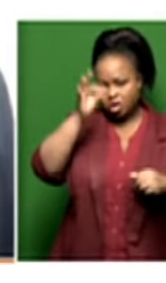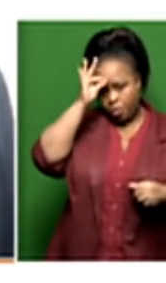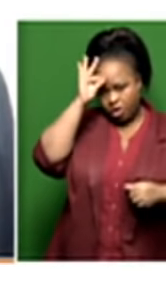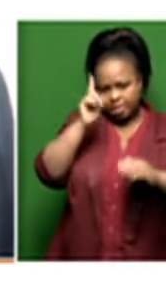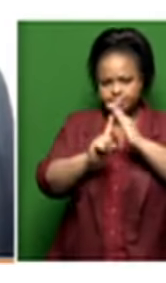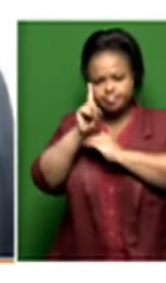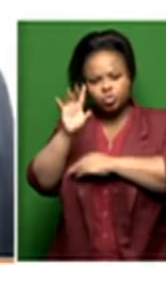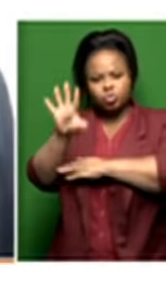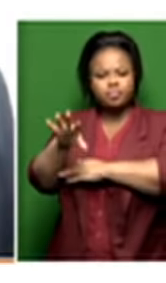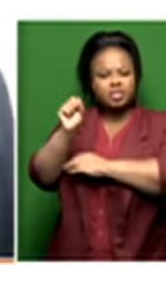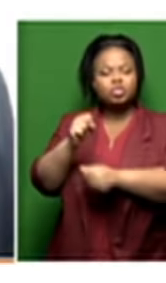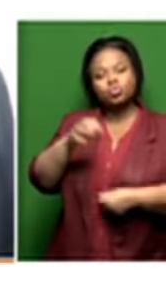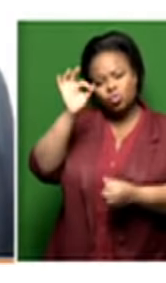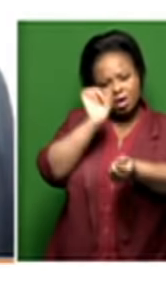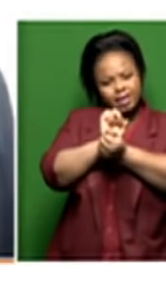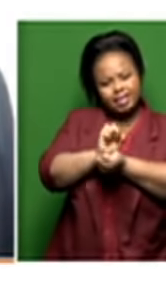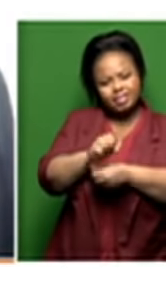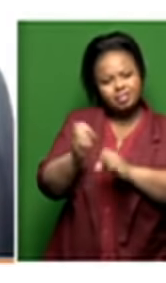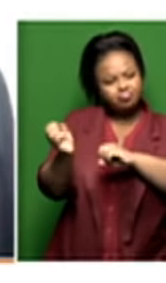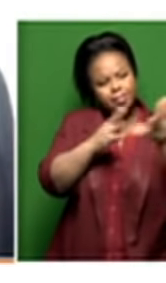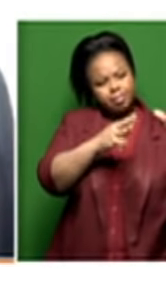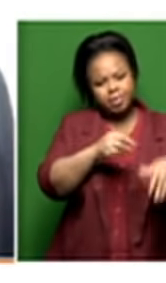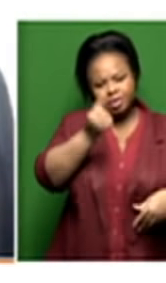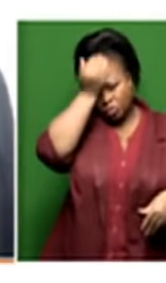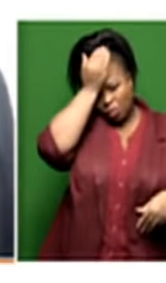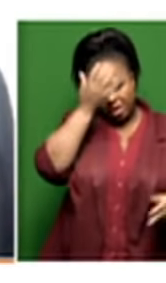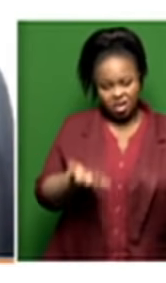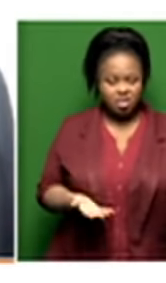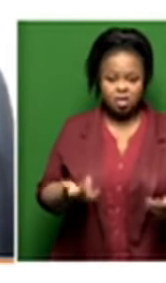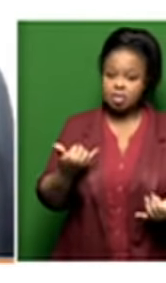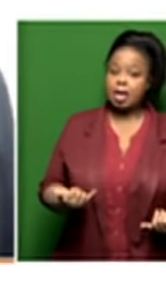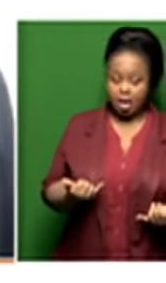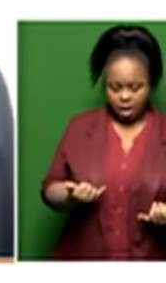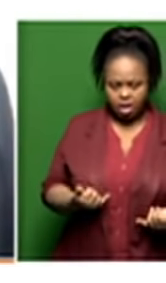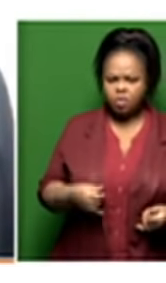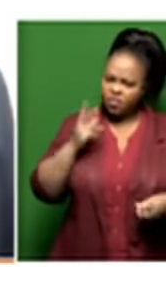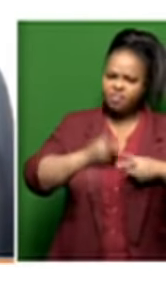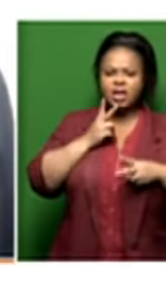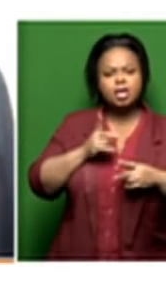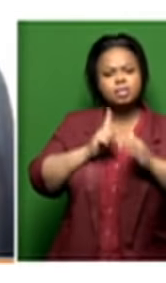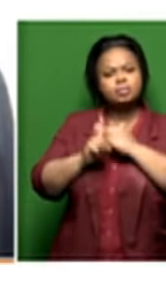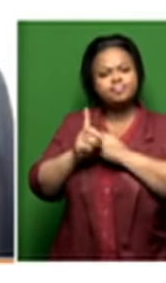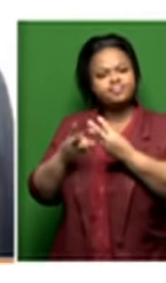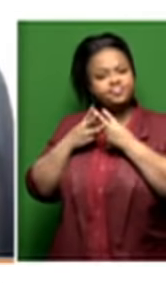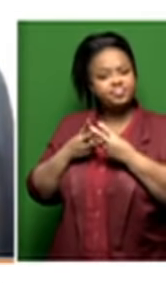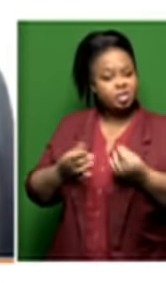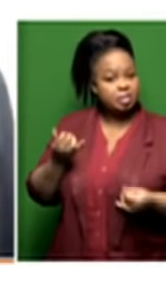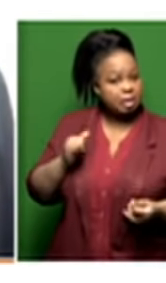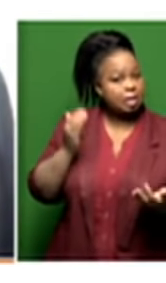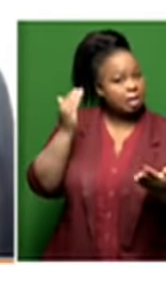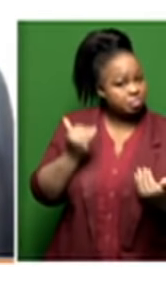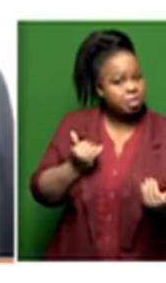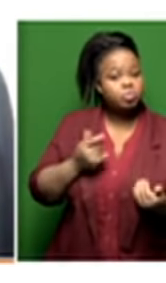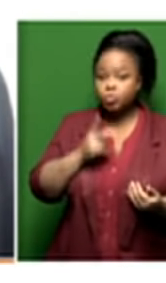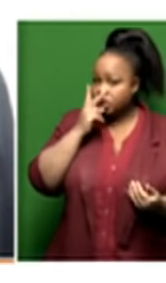former president. What do we make of that now in the aftermath of him being incarcerated? Are we still likely